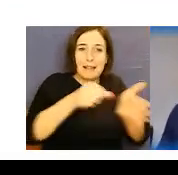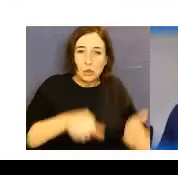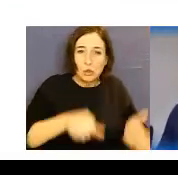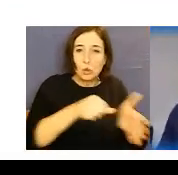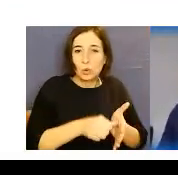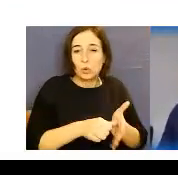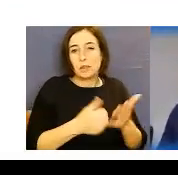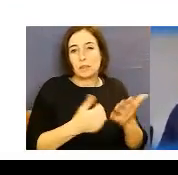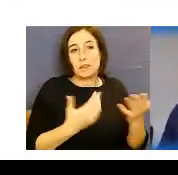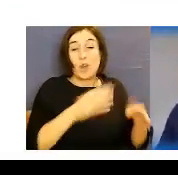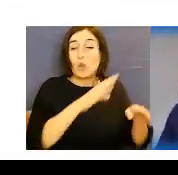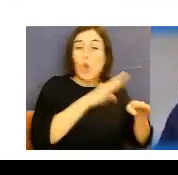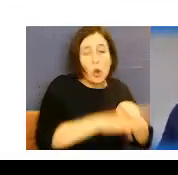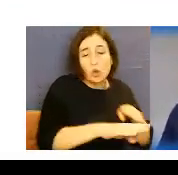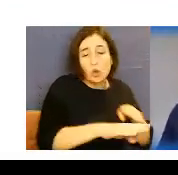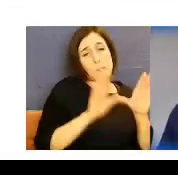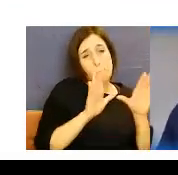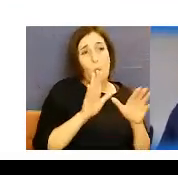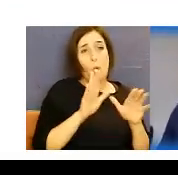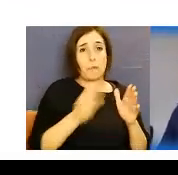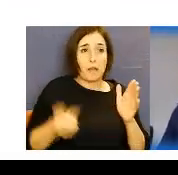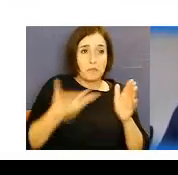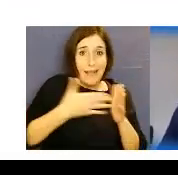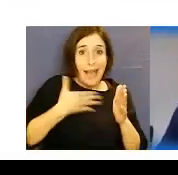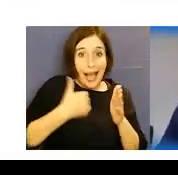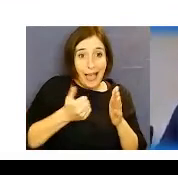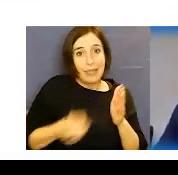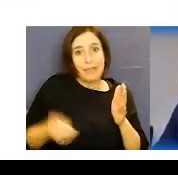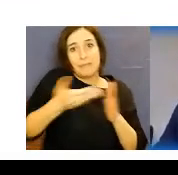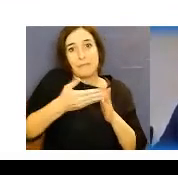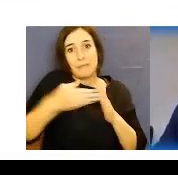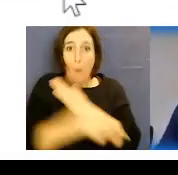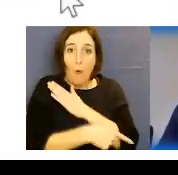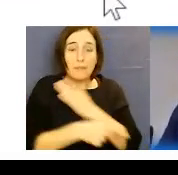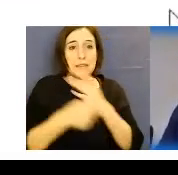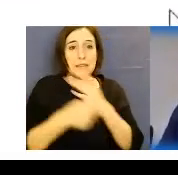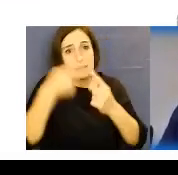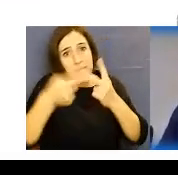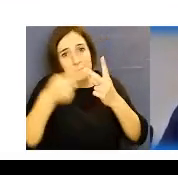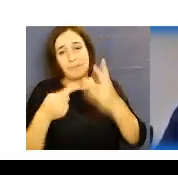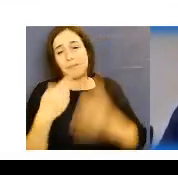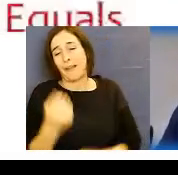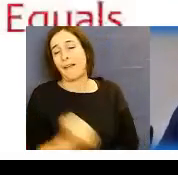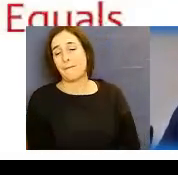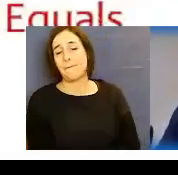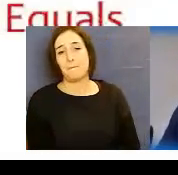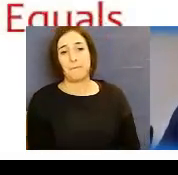know, poverty, and various other factors. Next slide, please.